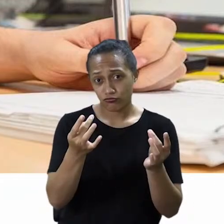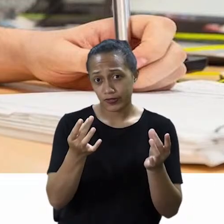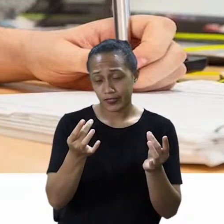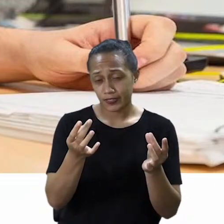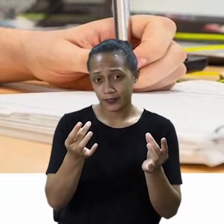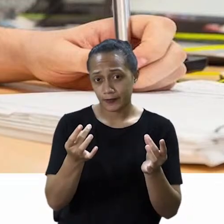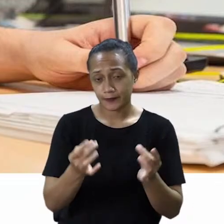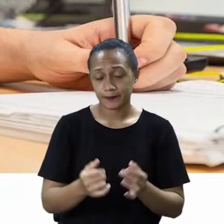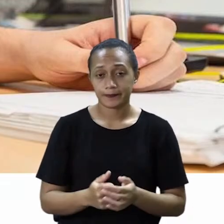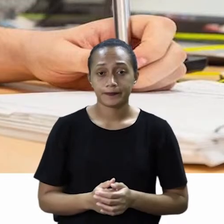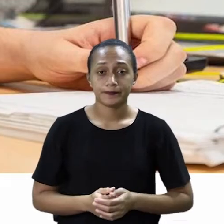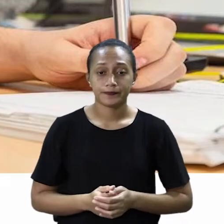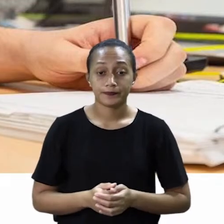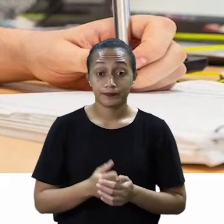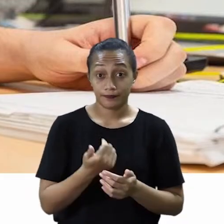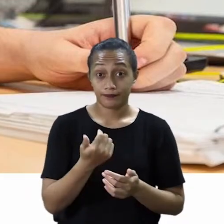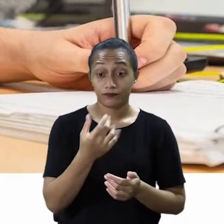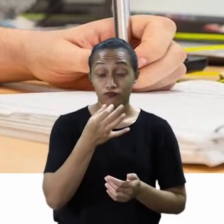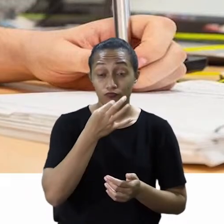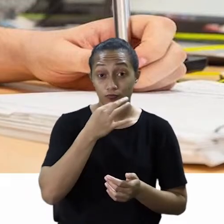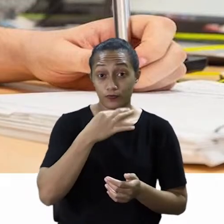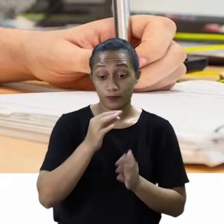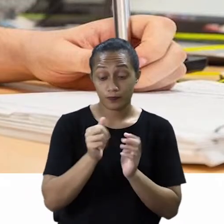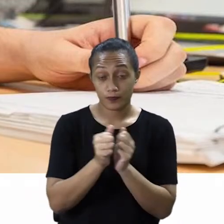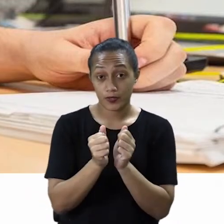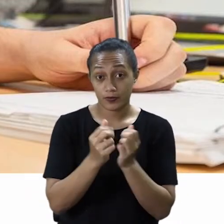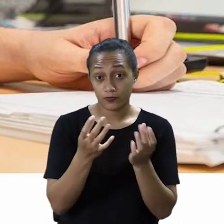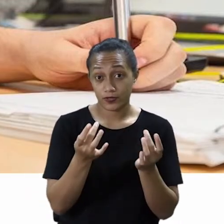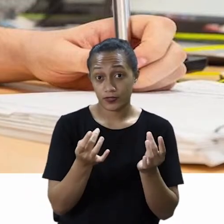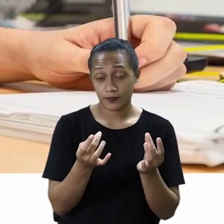ready? Is your pen and paper ready?